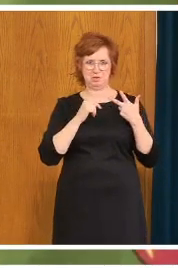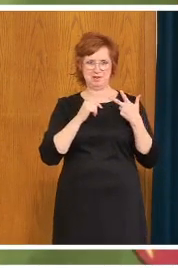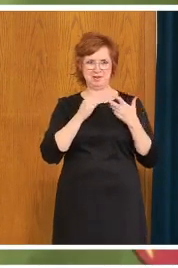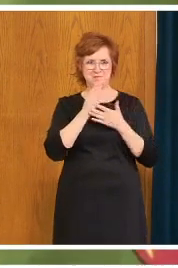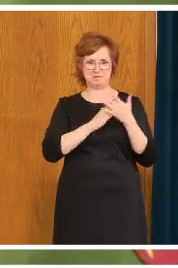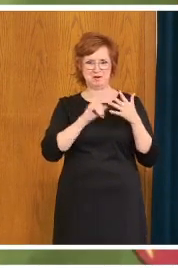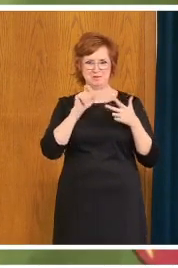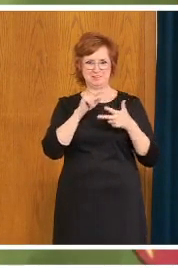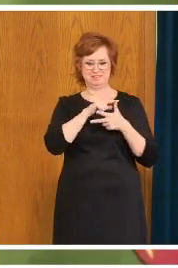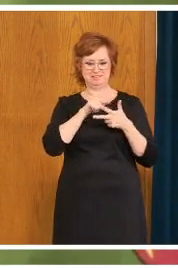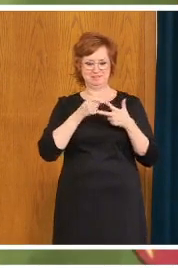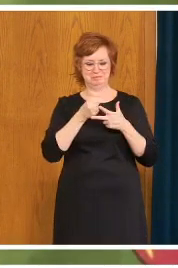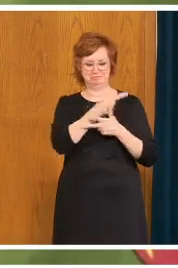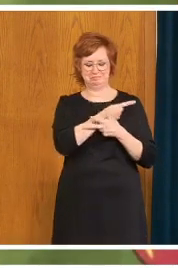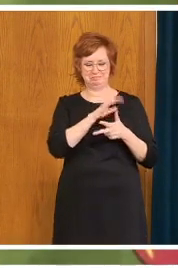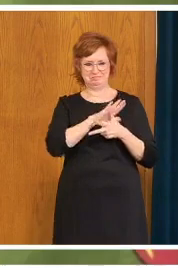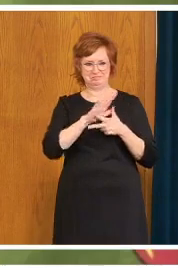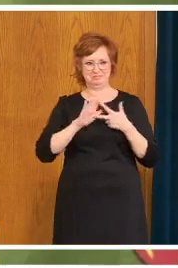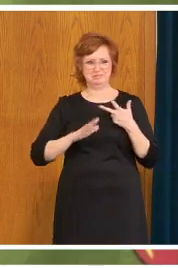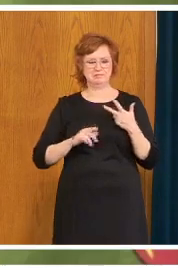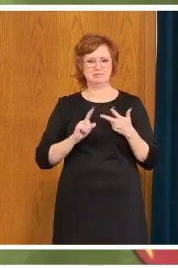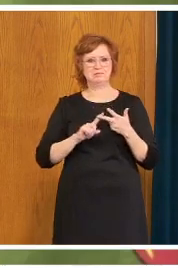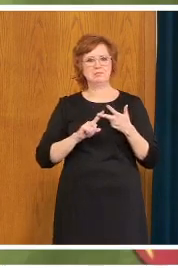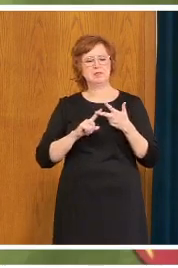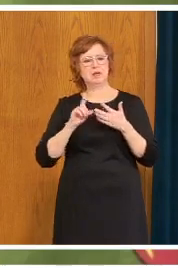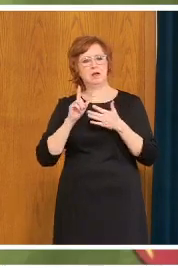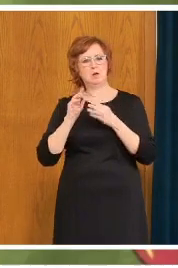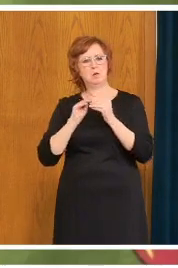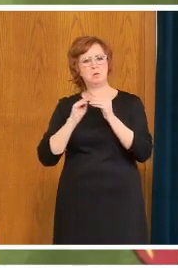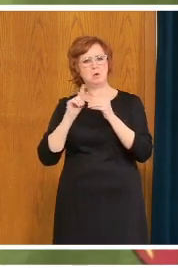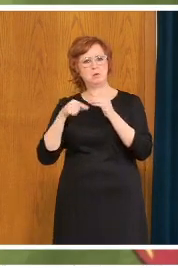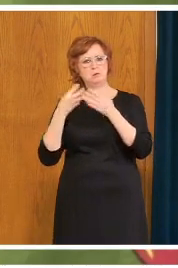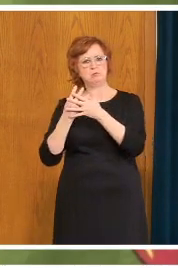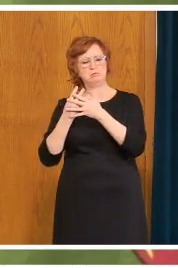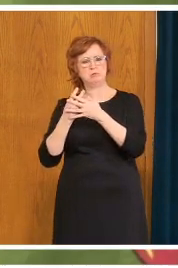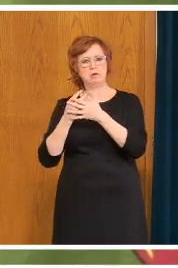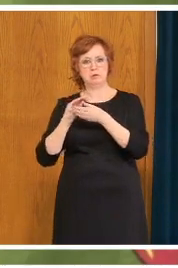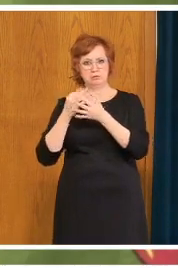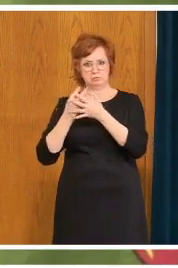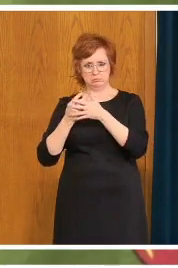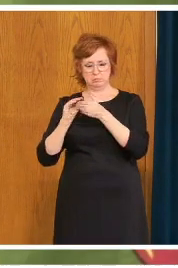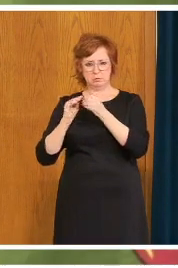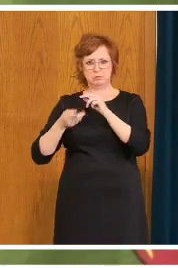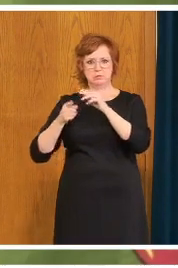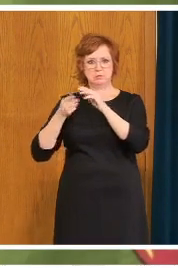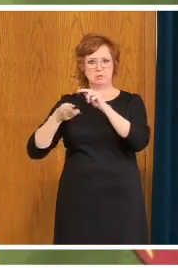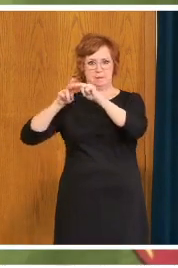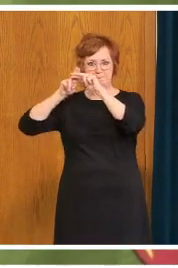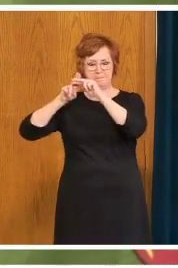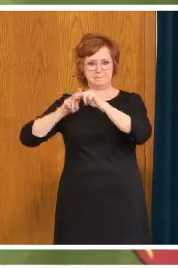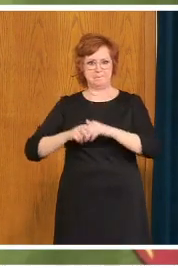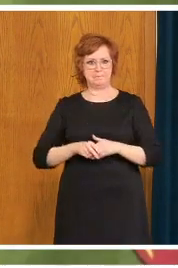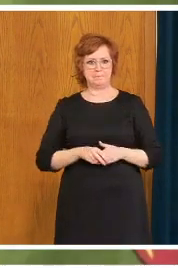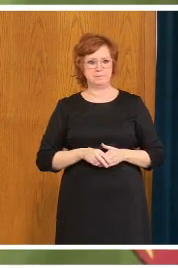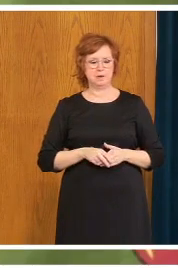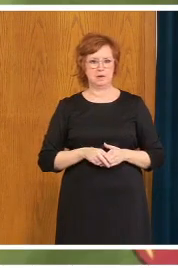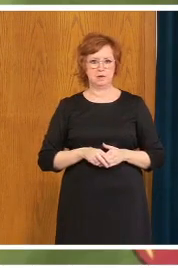part totally unrelated. Correction centers, with the numbers are going up there, and is there also thought that maybe that needs